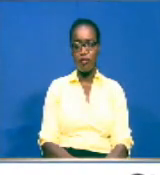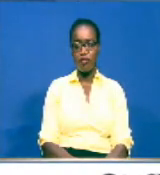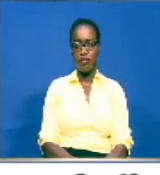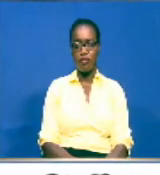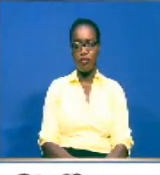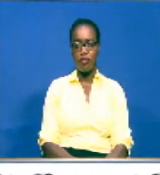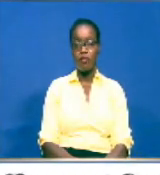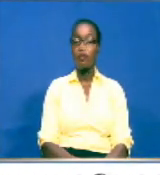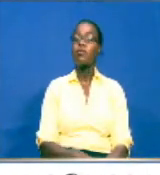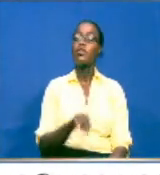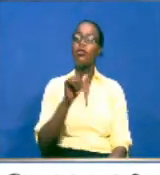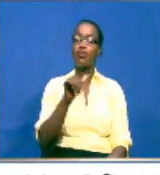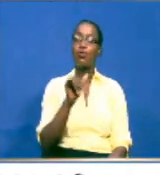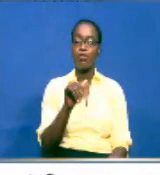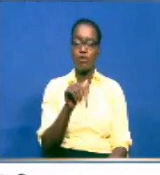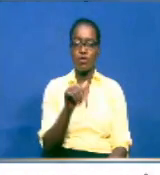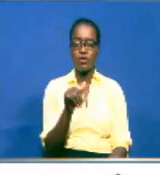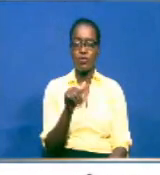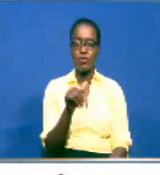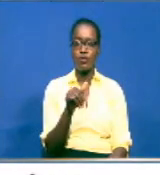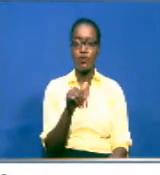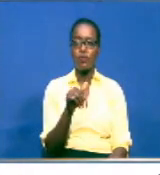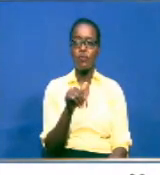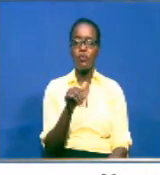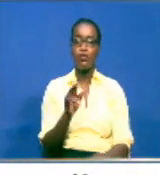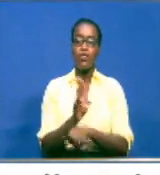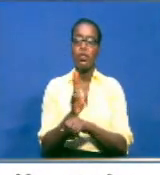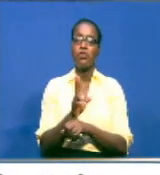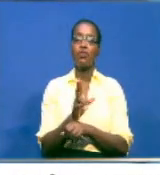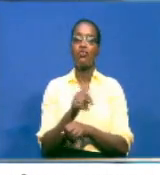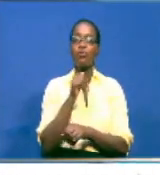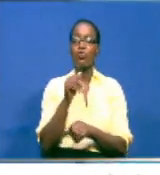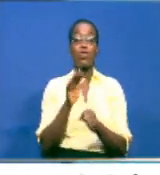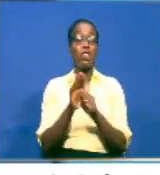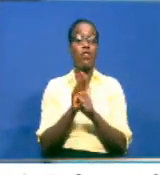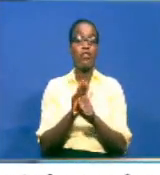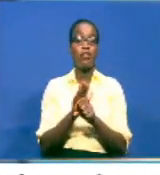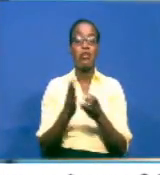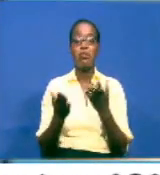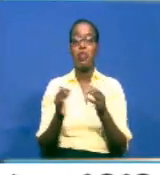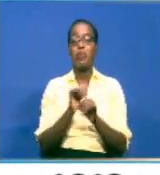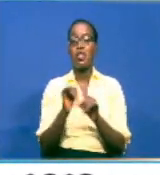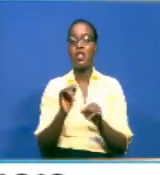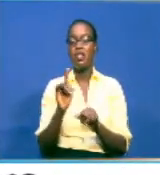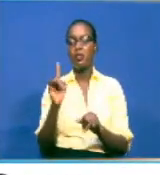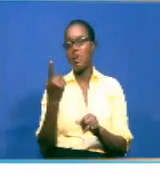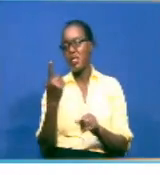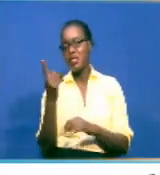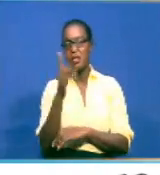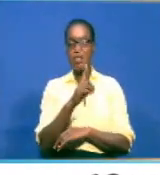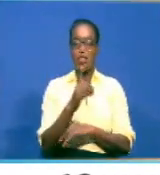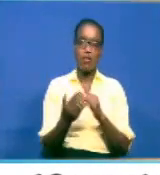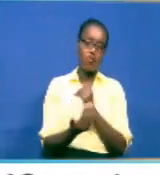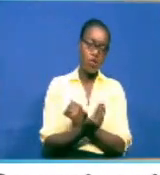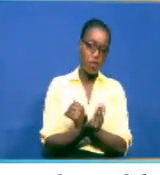Yeah, for those who are not prone to using it so much, you can clean it once a day, morning,